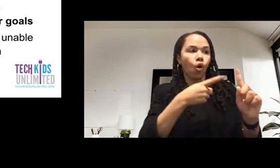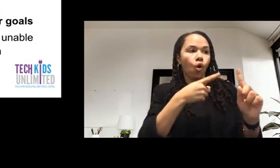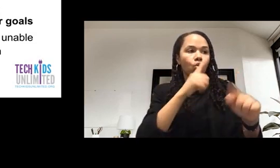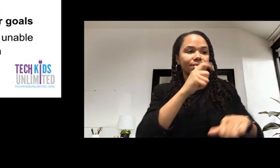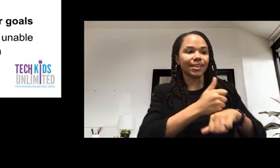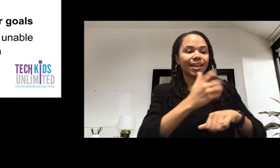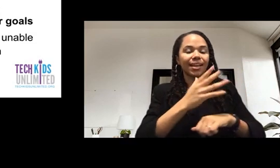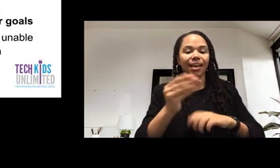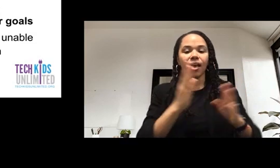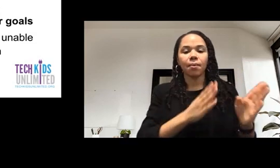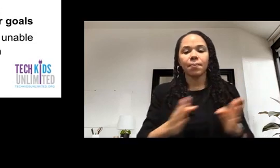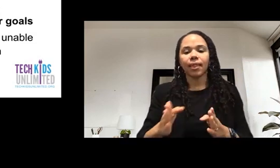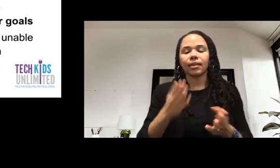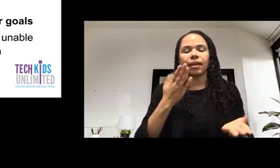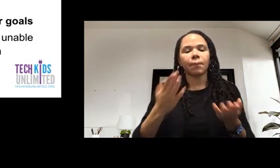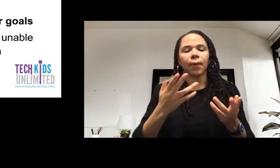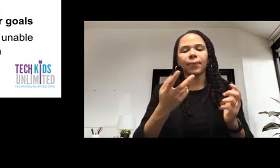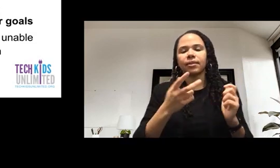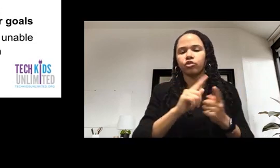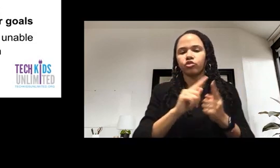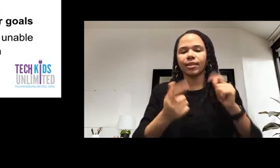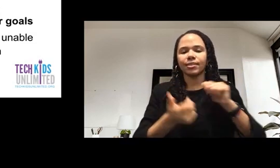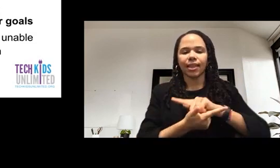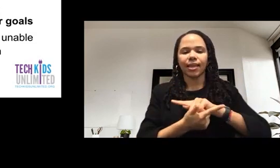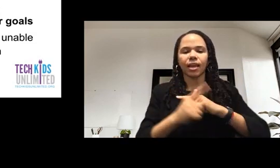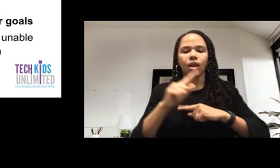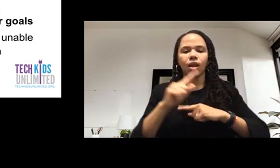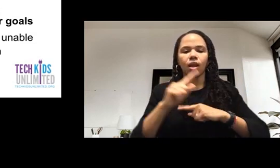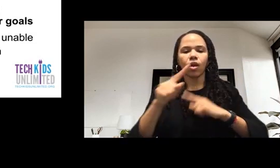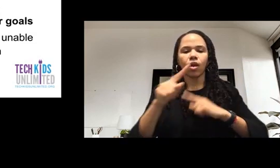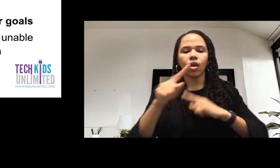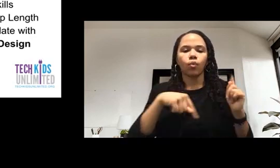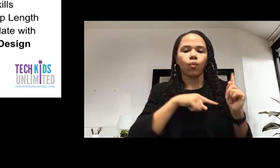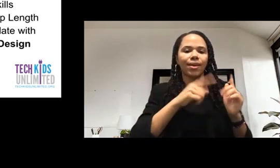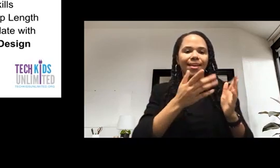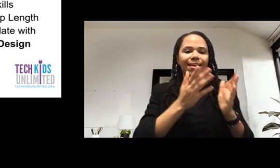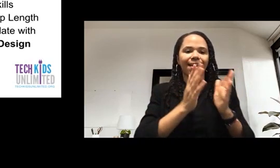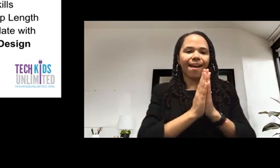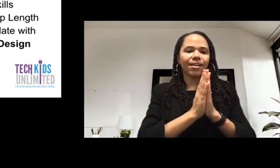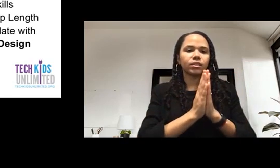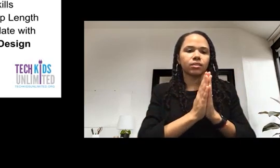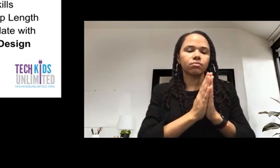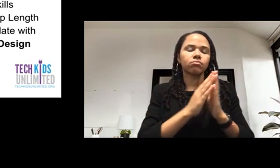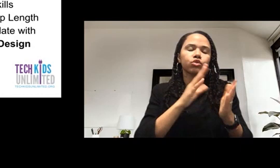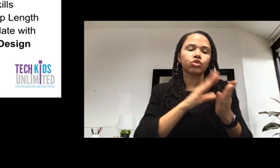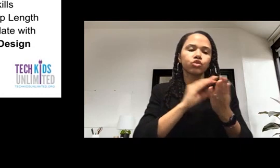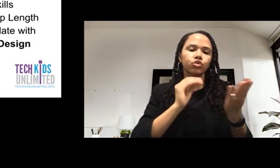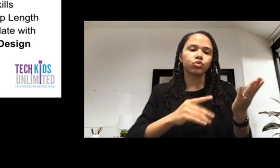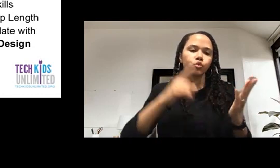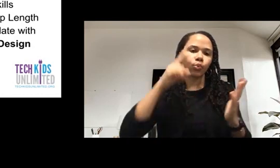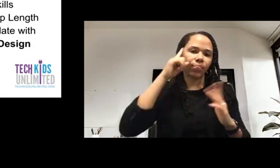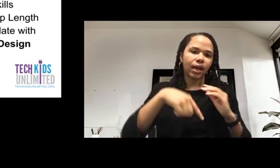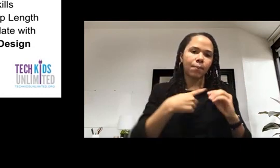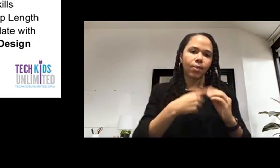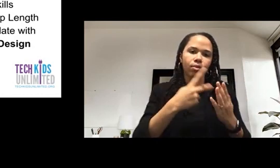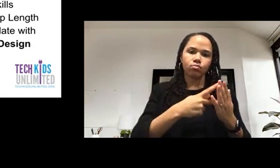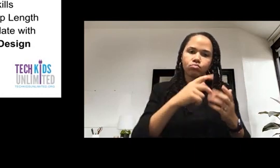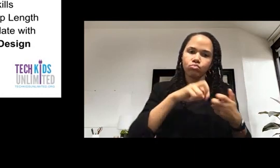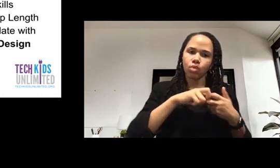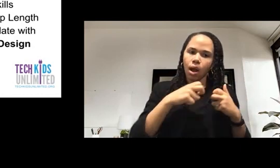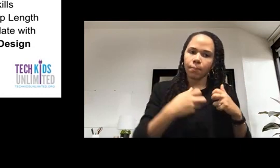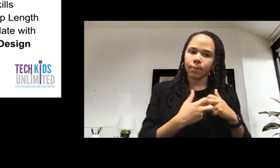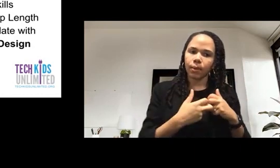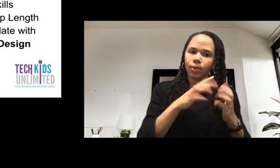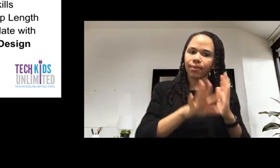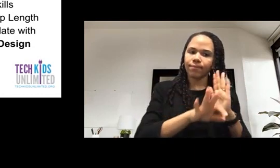have translated well when we asked students to think about the problem of finding a job. So after 2017, we thought, okay,